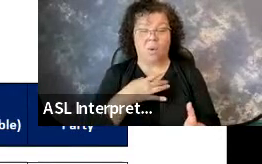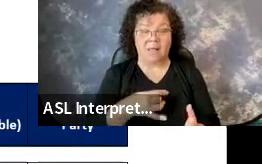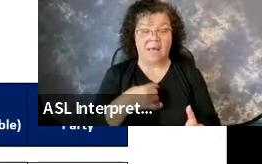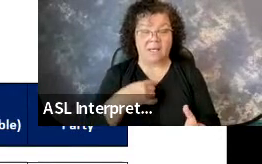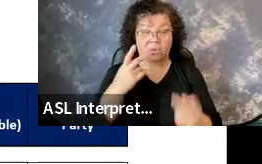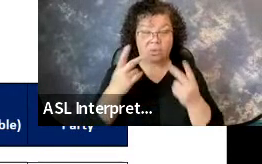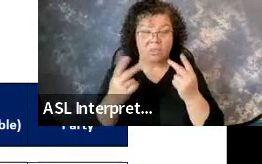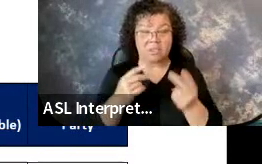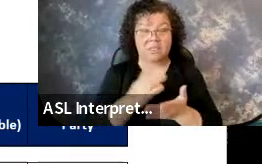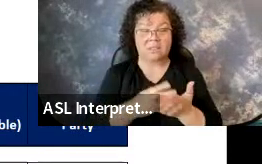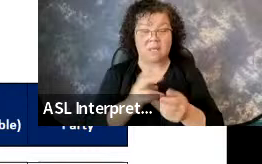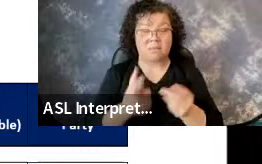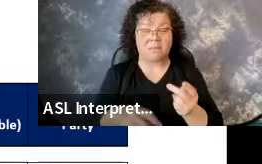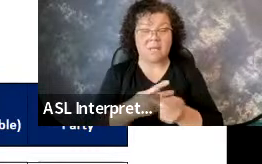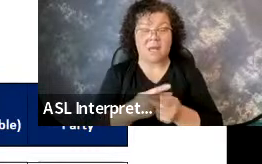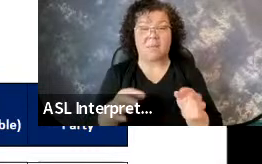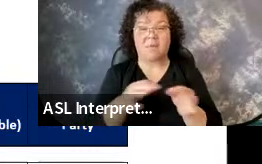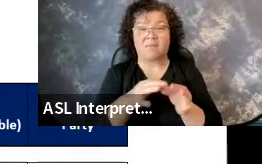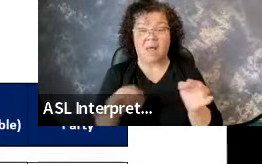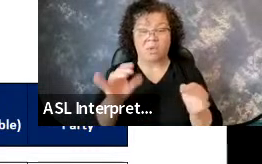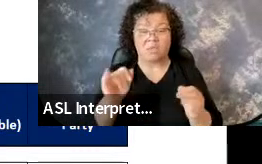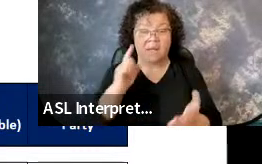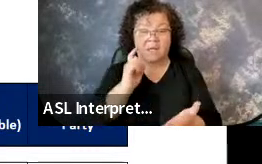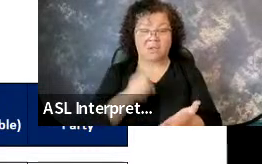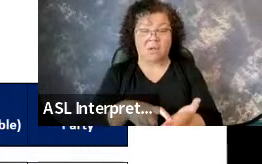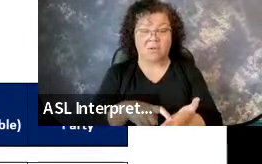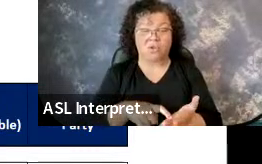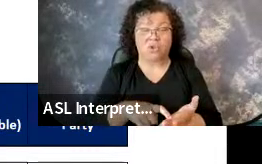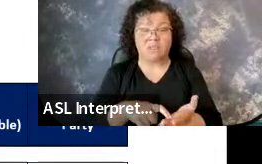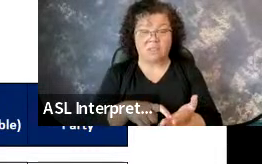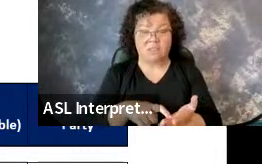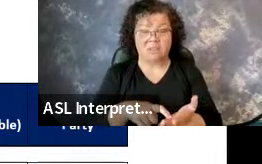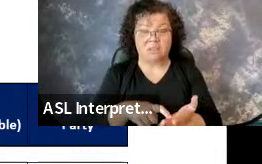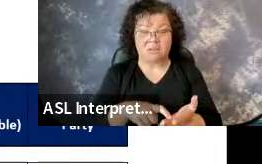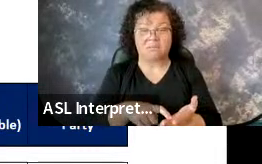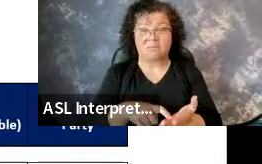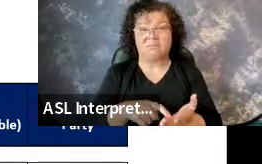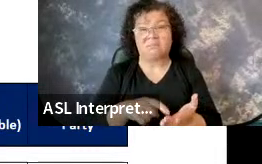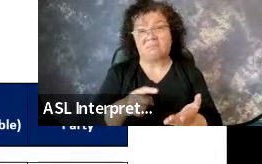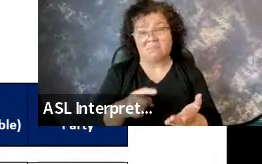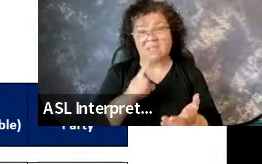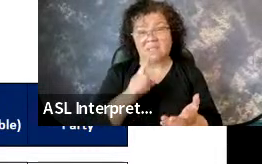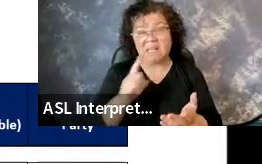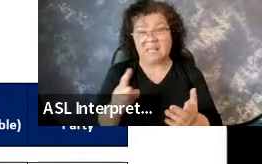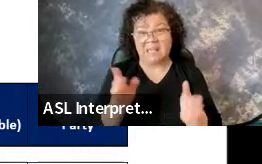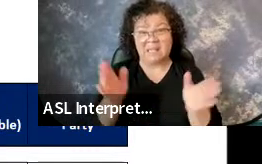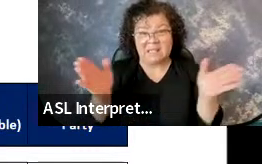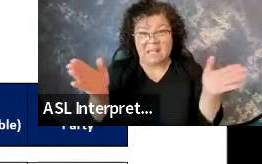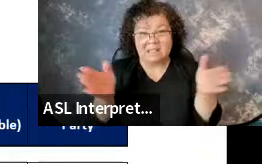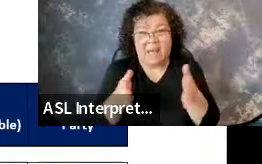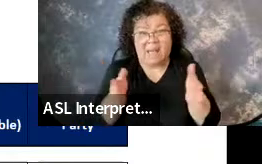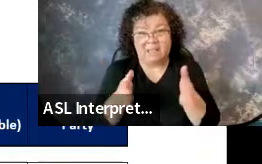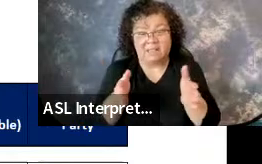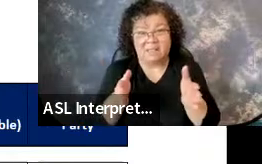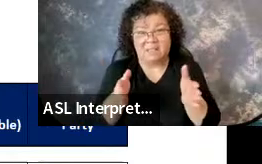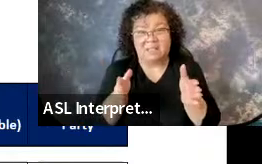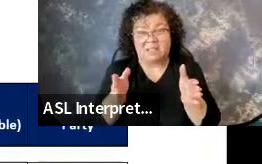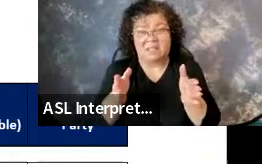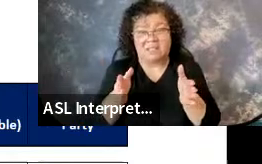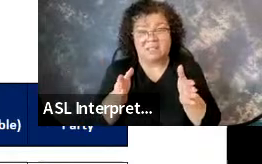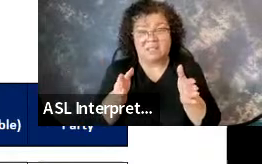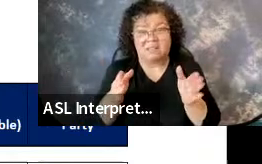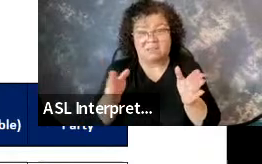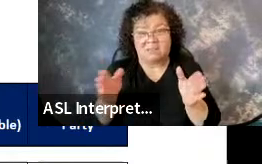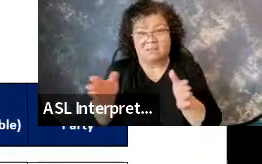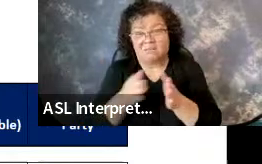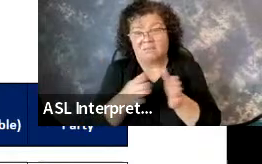of language that acknowledges that you know, it's a tight space to go up a fair amount of, that's